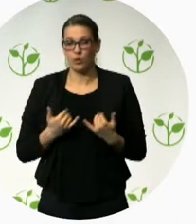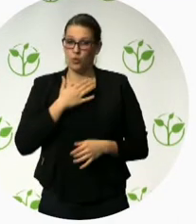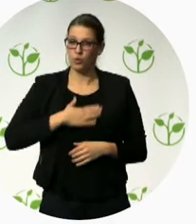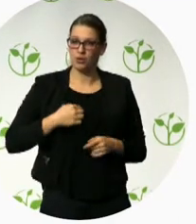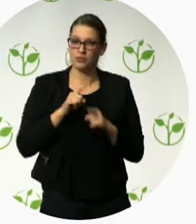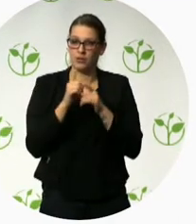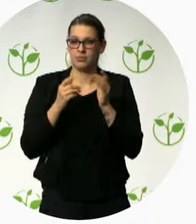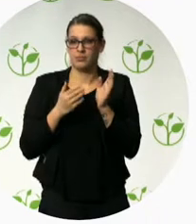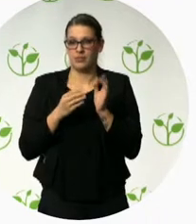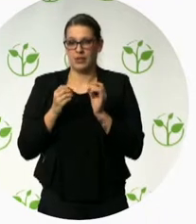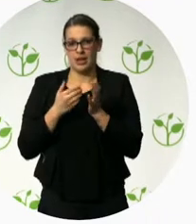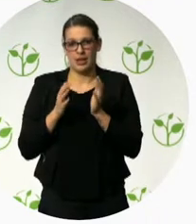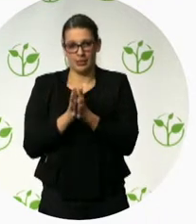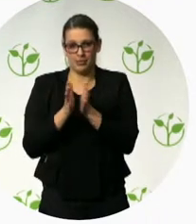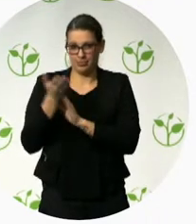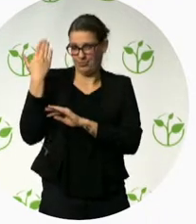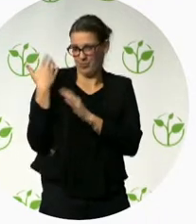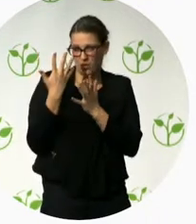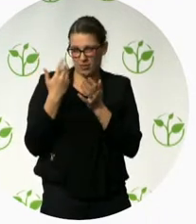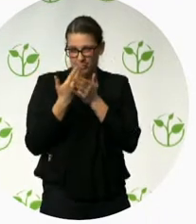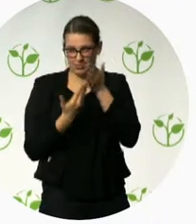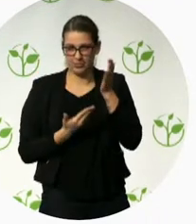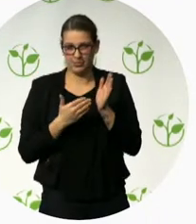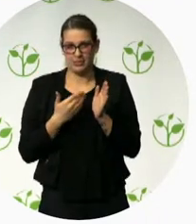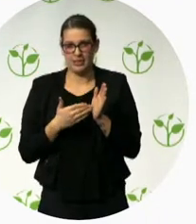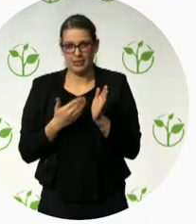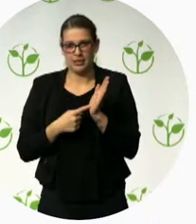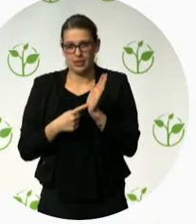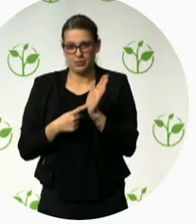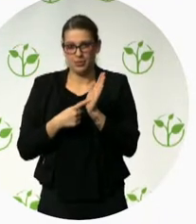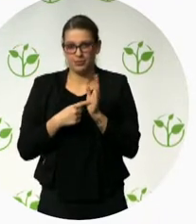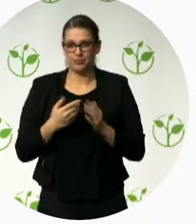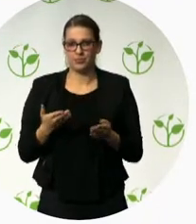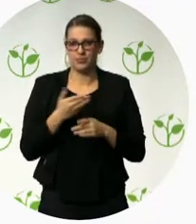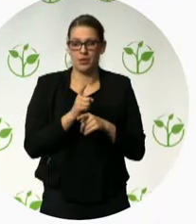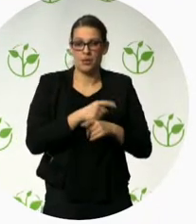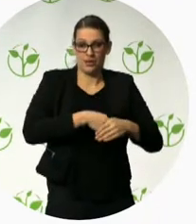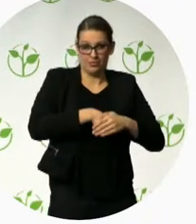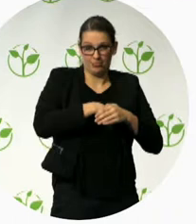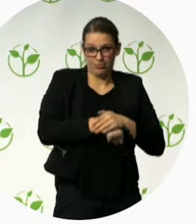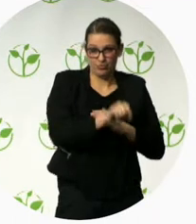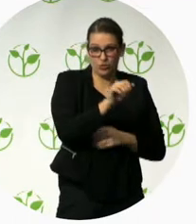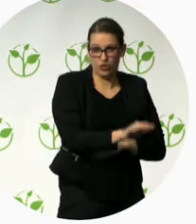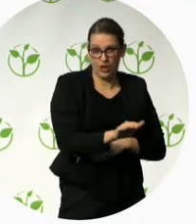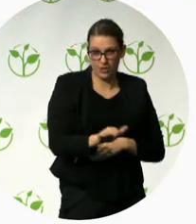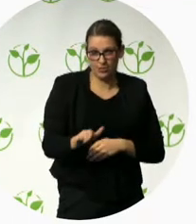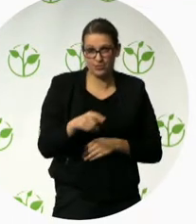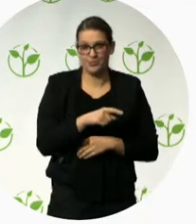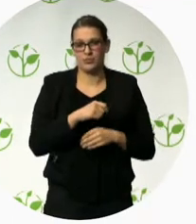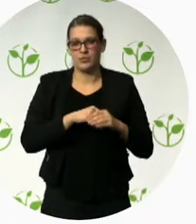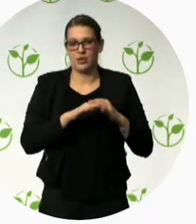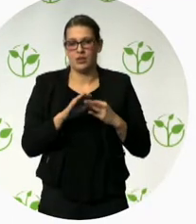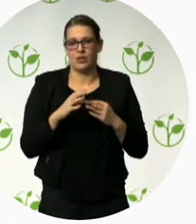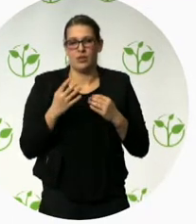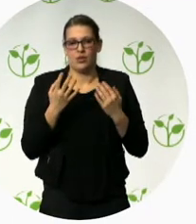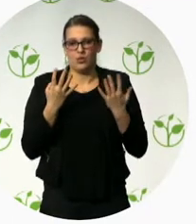was 49.8%, now it has gone up to 83%. So maternal child health issue is properly dealt. Institutional